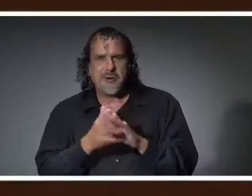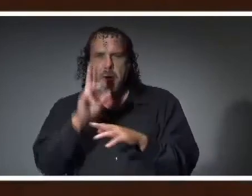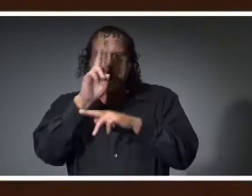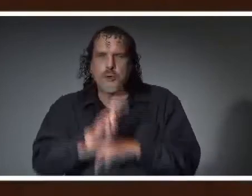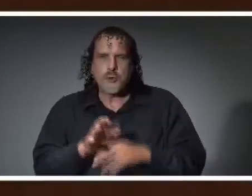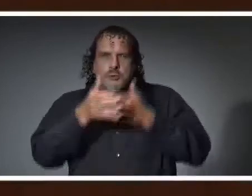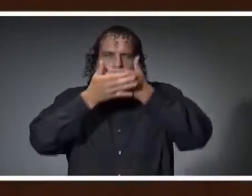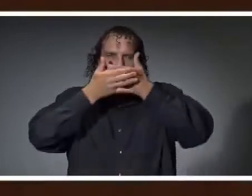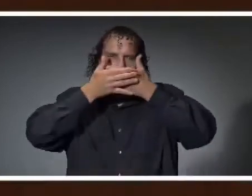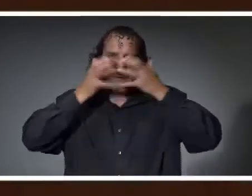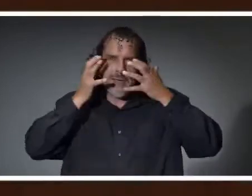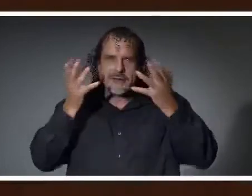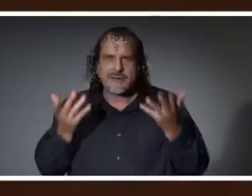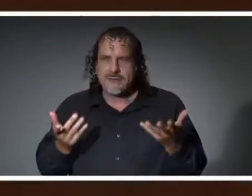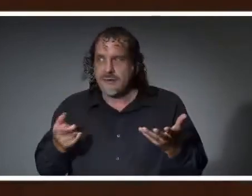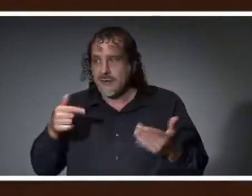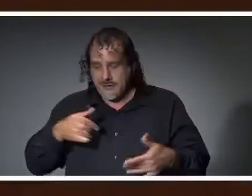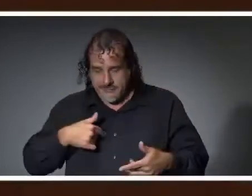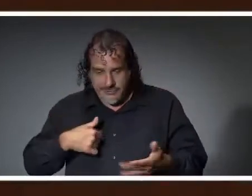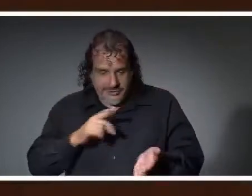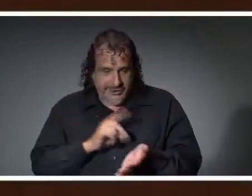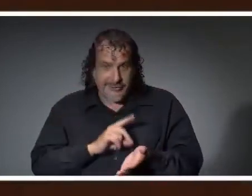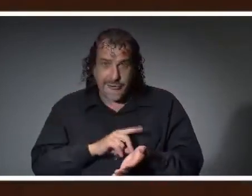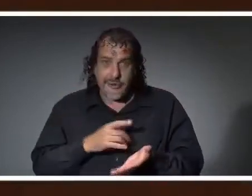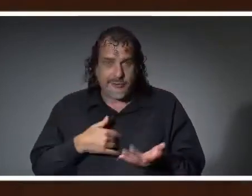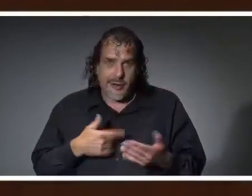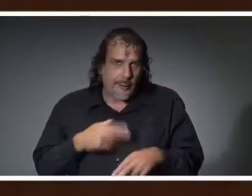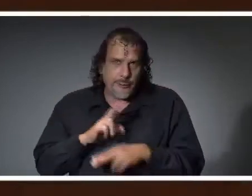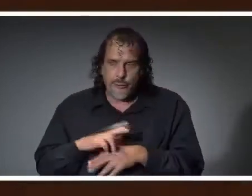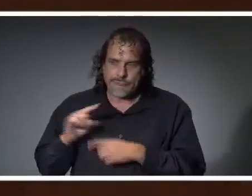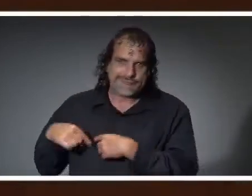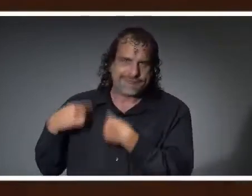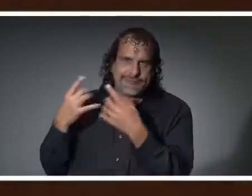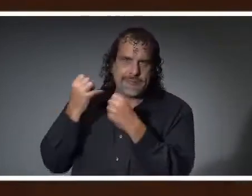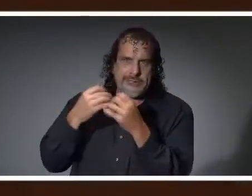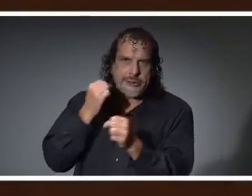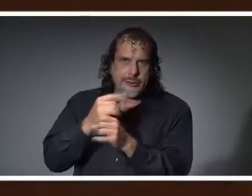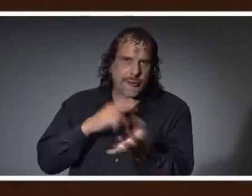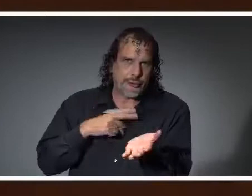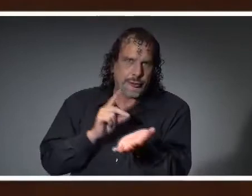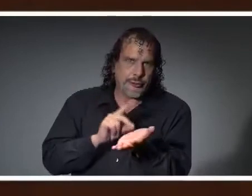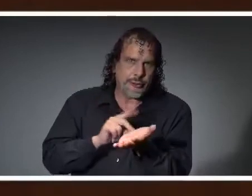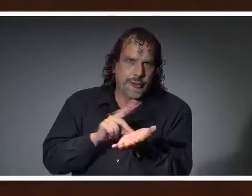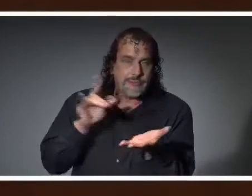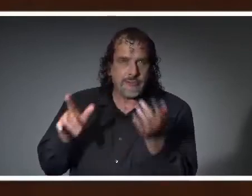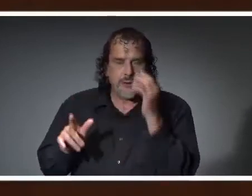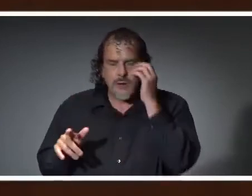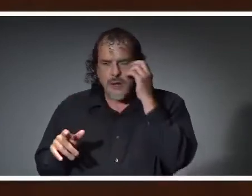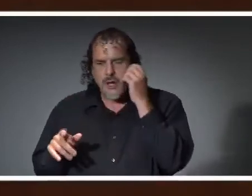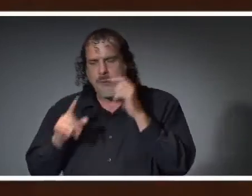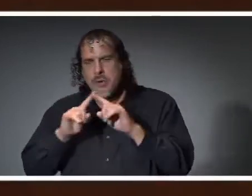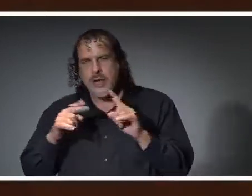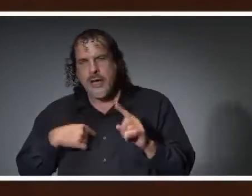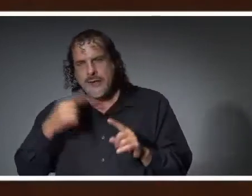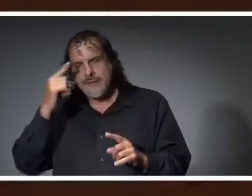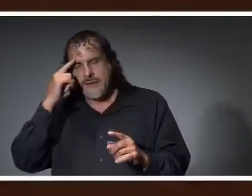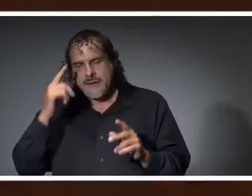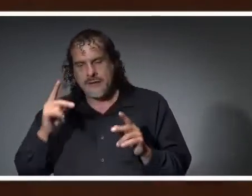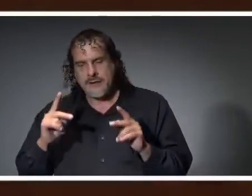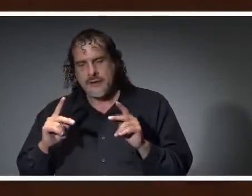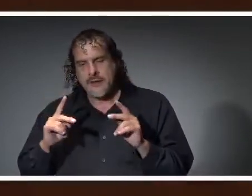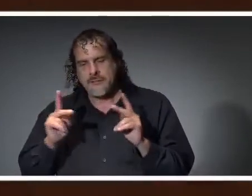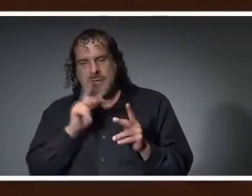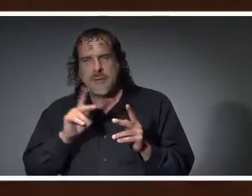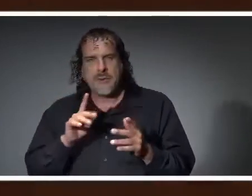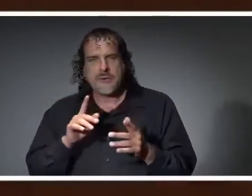physician, I'm used to masks because I've been doing it for years, and so I think that there's the positive influence of, you know,